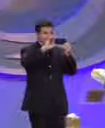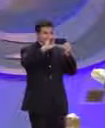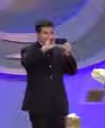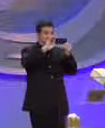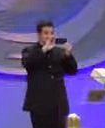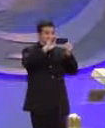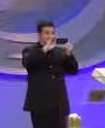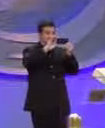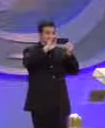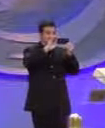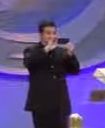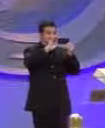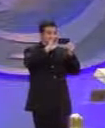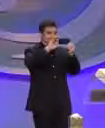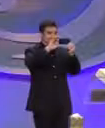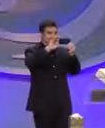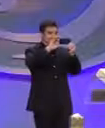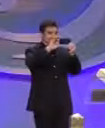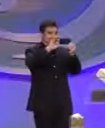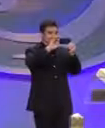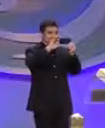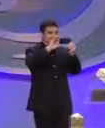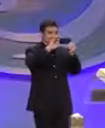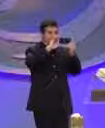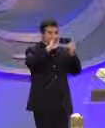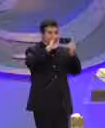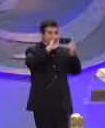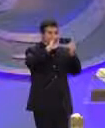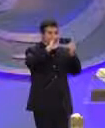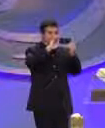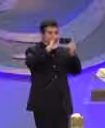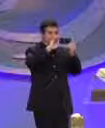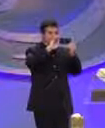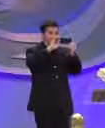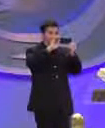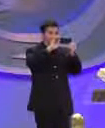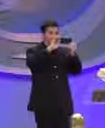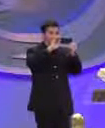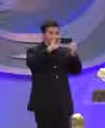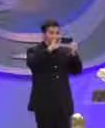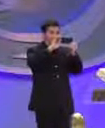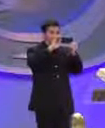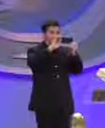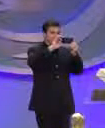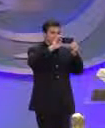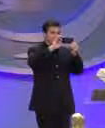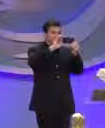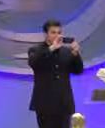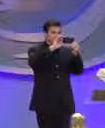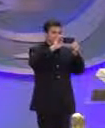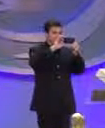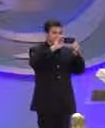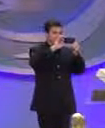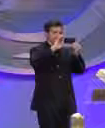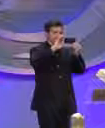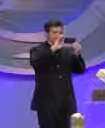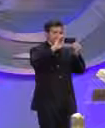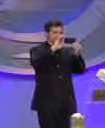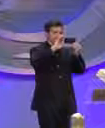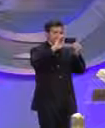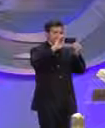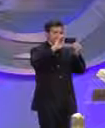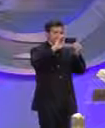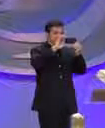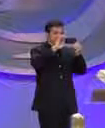is in the fourth chapter of the book of Ephesians, till we